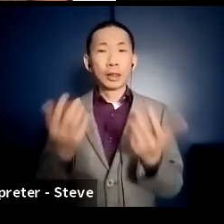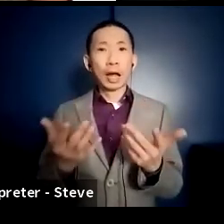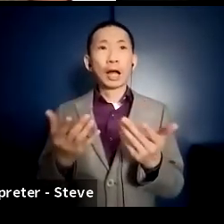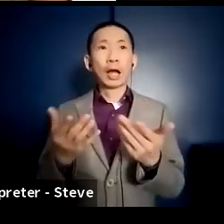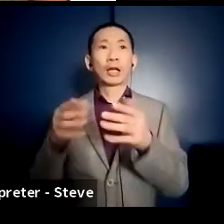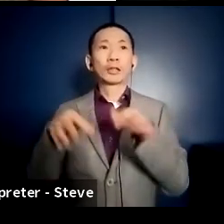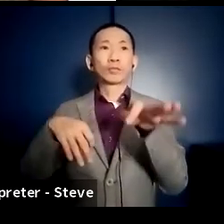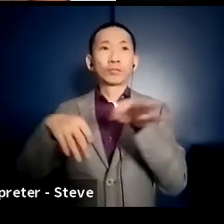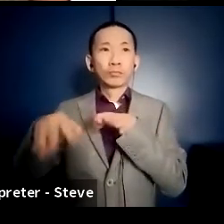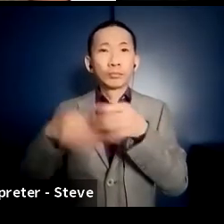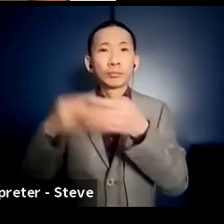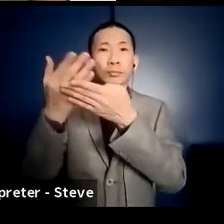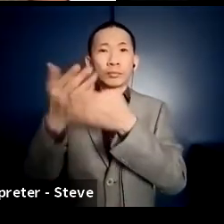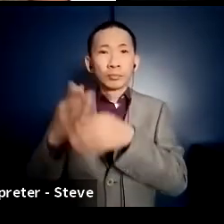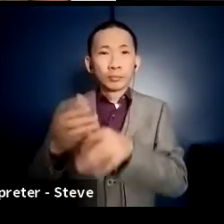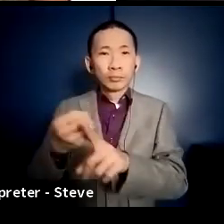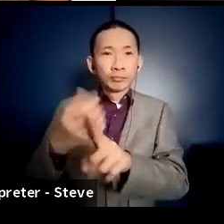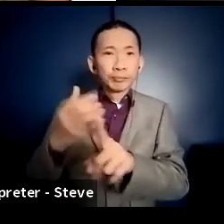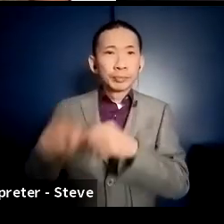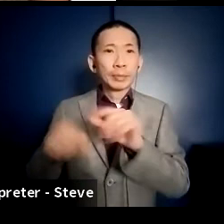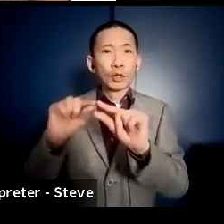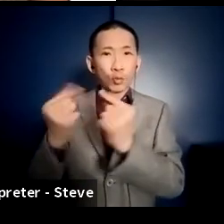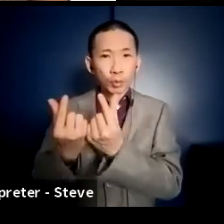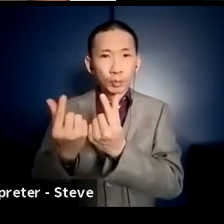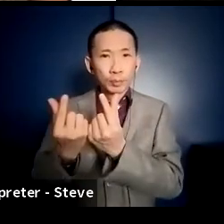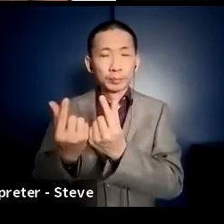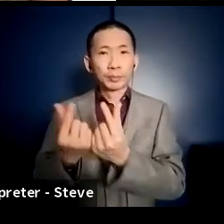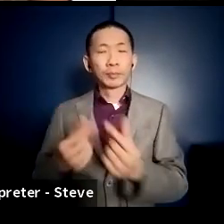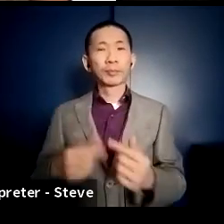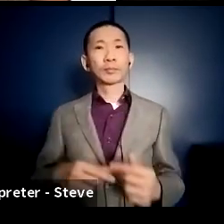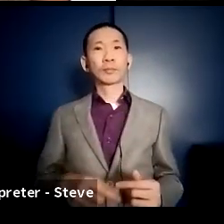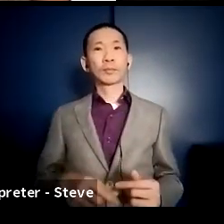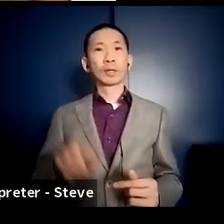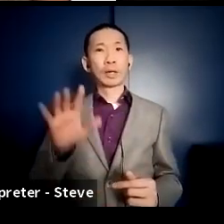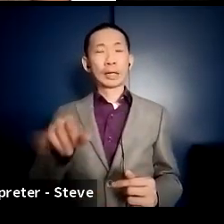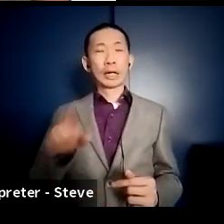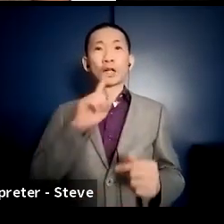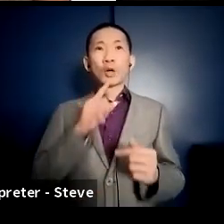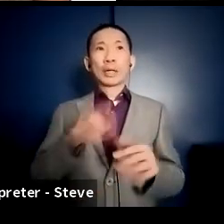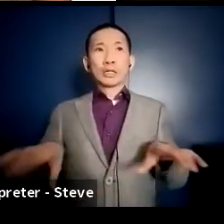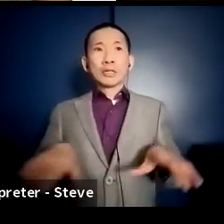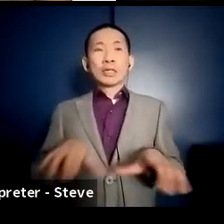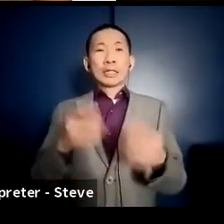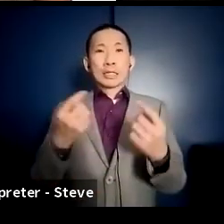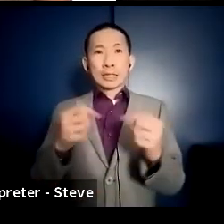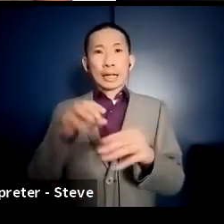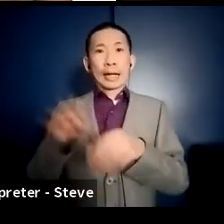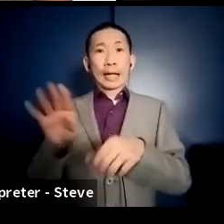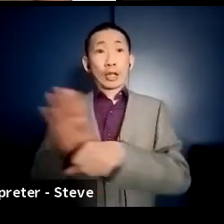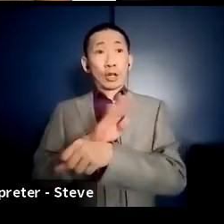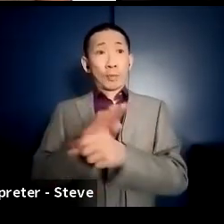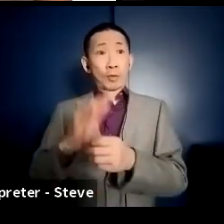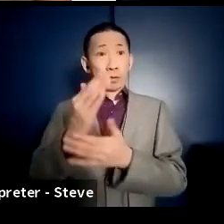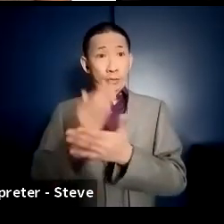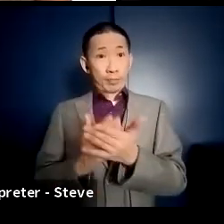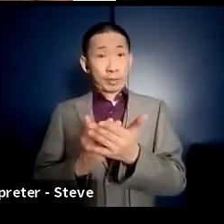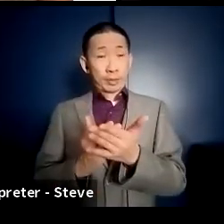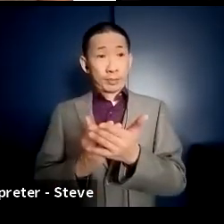breakdown about the group. So this was a really an effort in the commercial sector of all